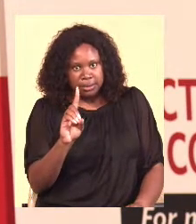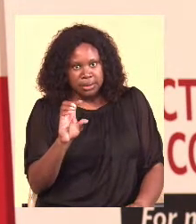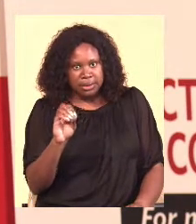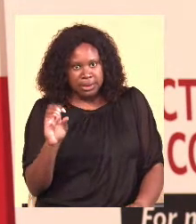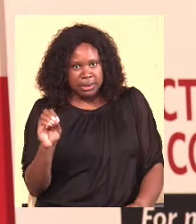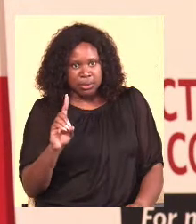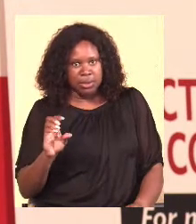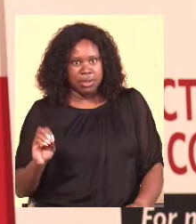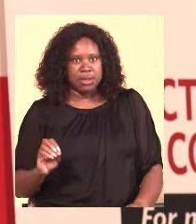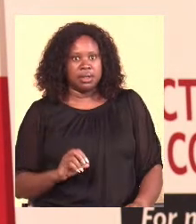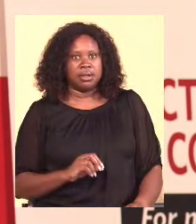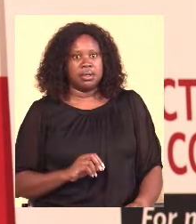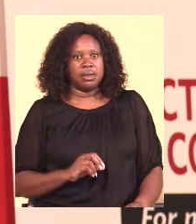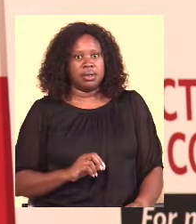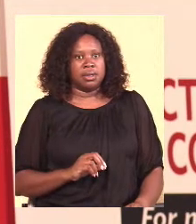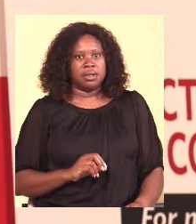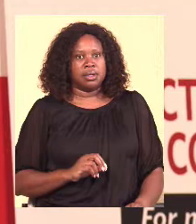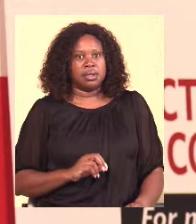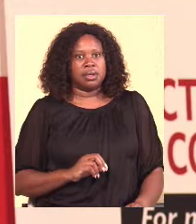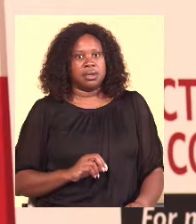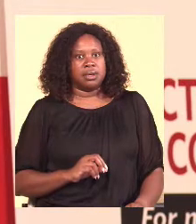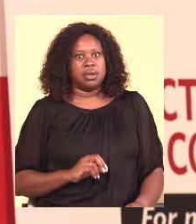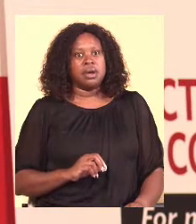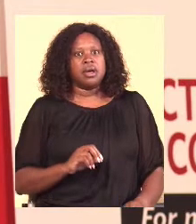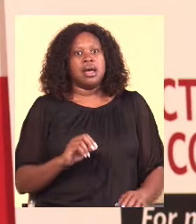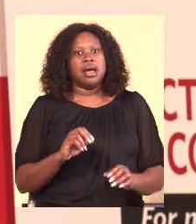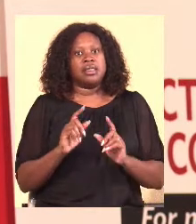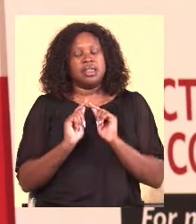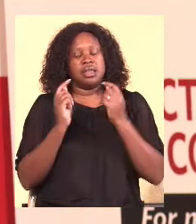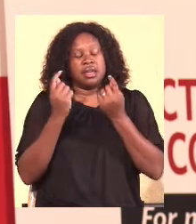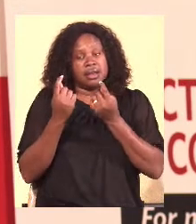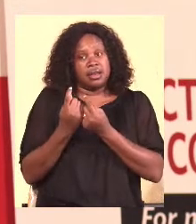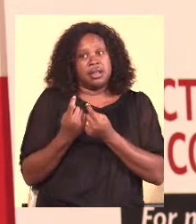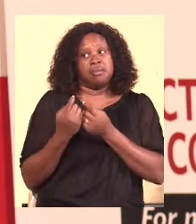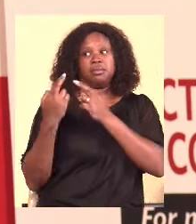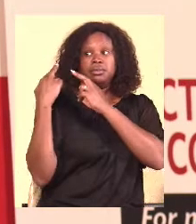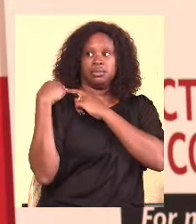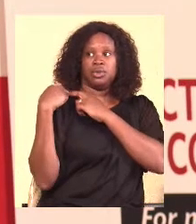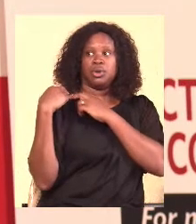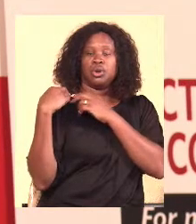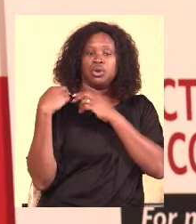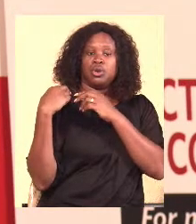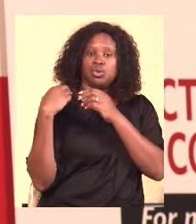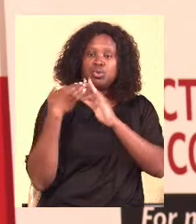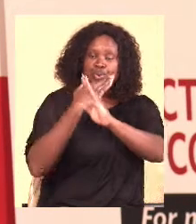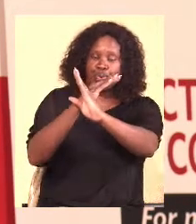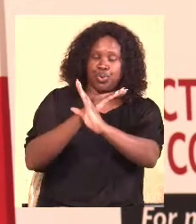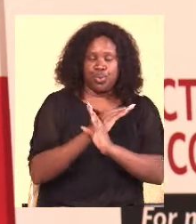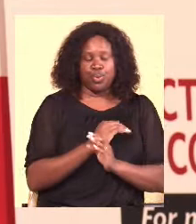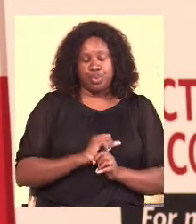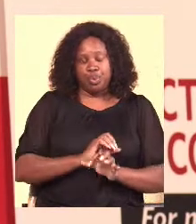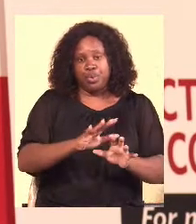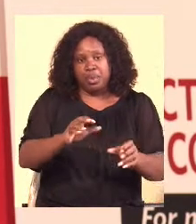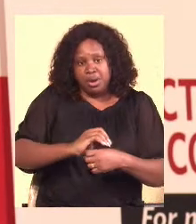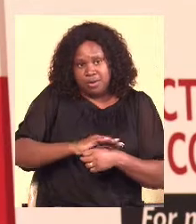the surveillance team that is trying to ensure that COVID-19 does not spread further. So that is all the time we had